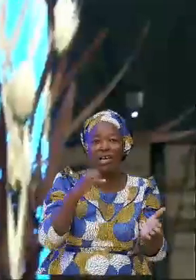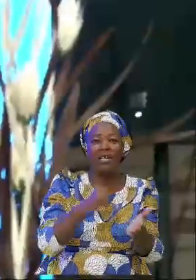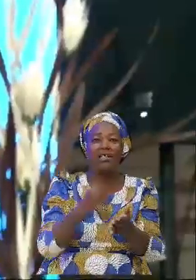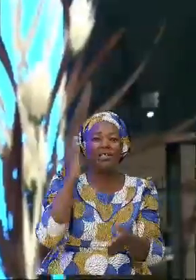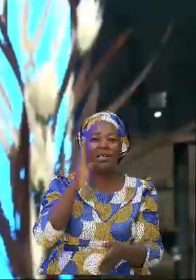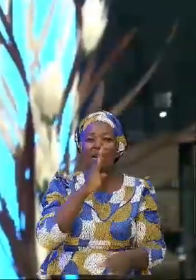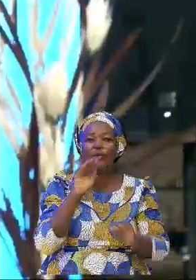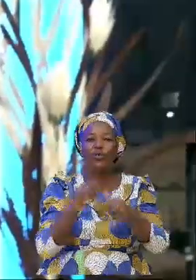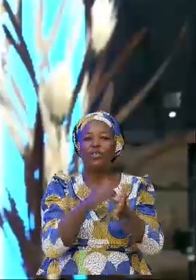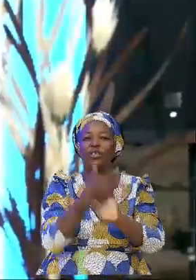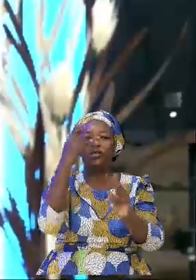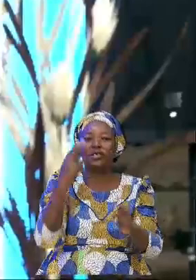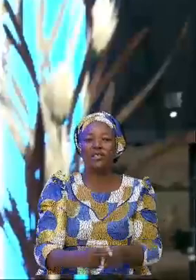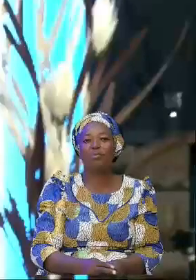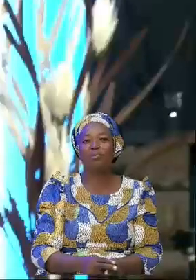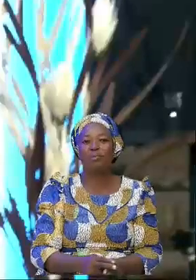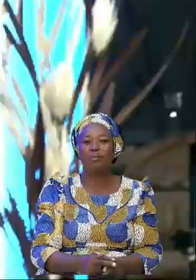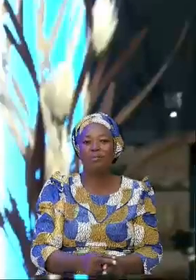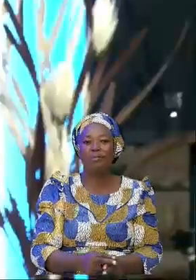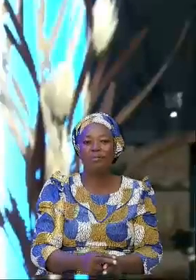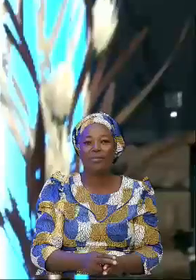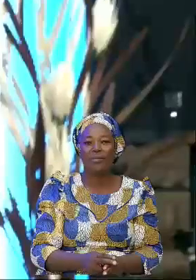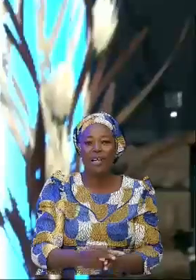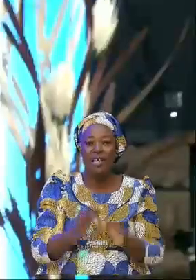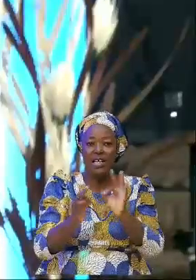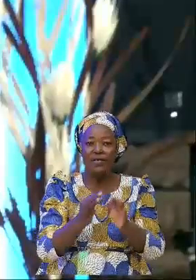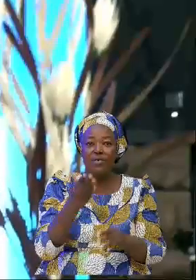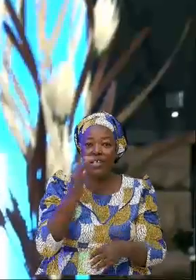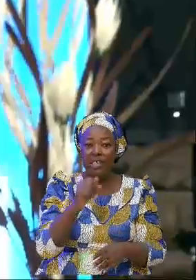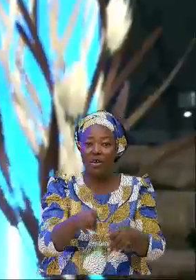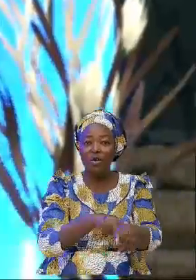Jesus and the final amen, it shall be